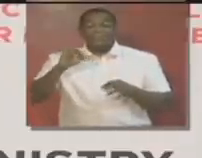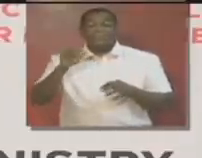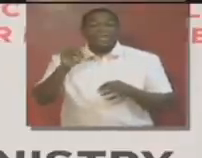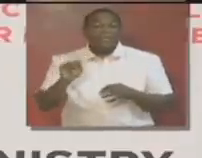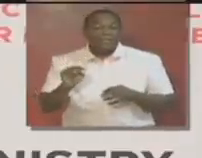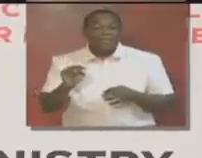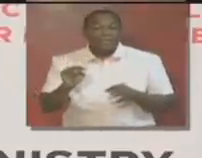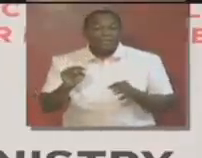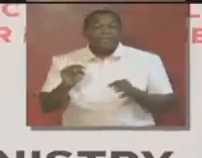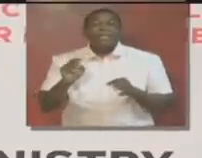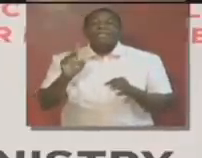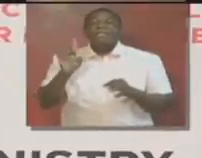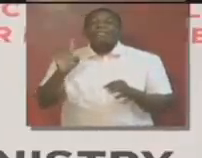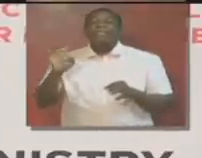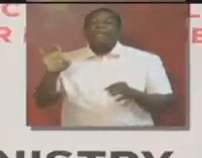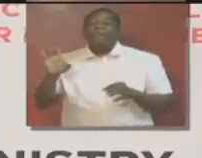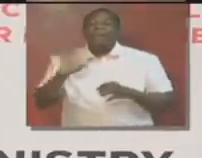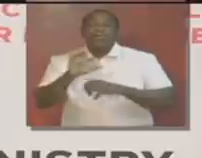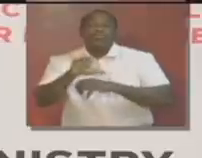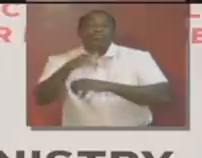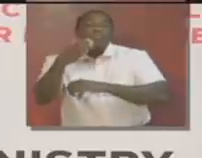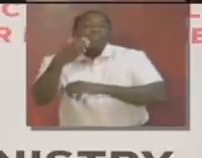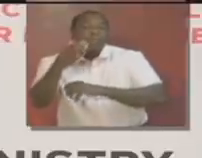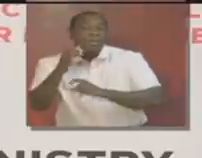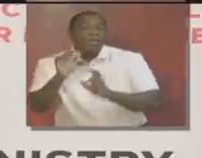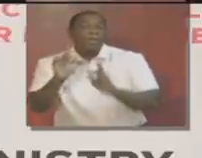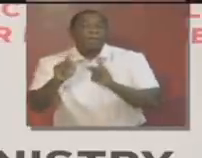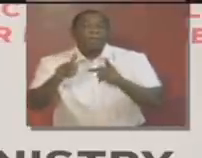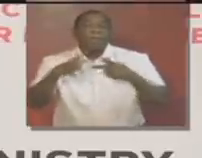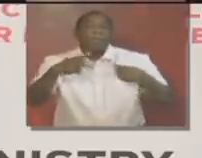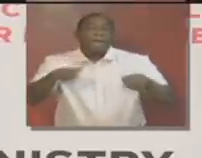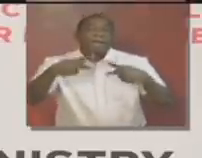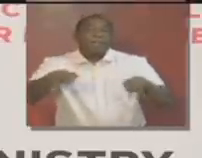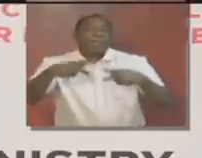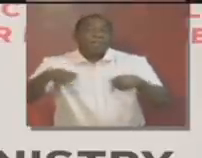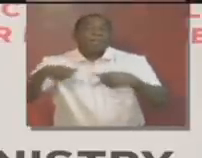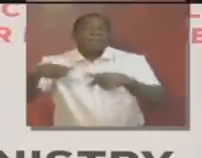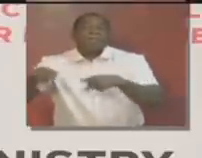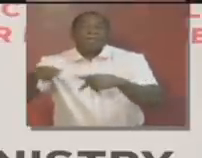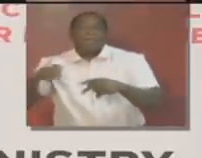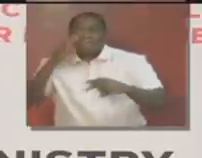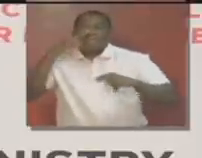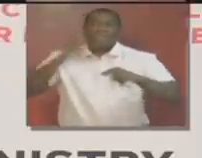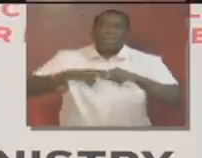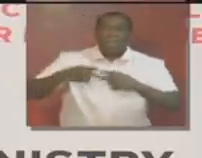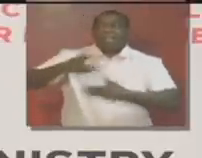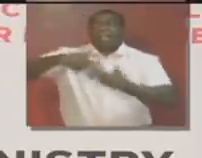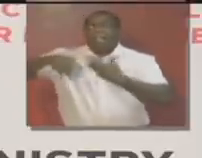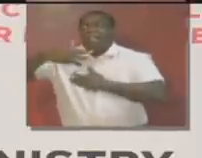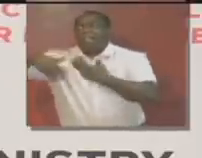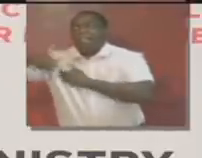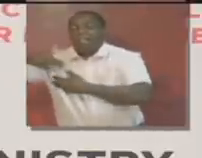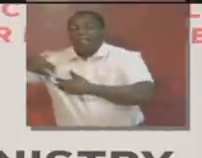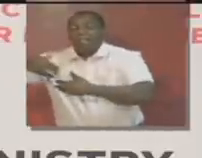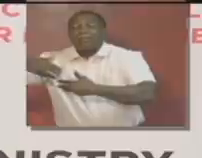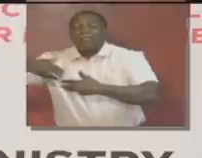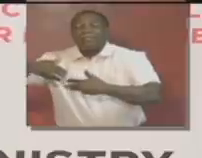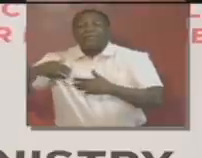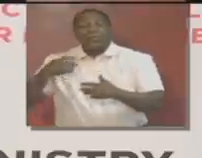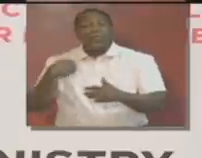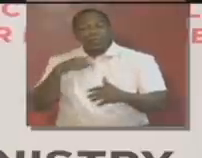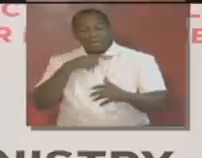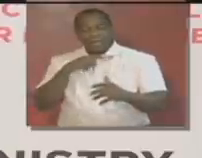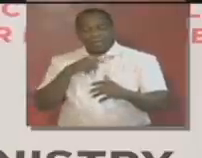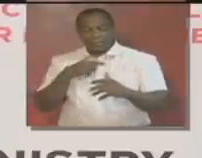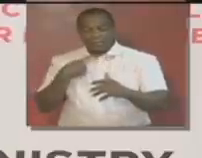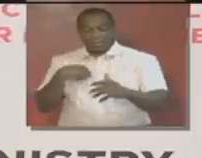season may have contributed to a temporary rise that we noted. It was a small rise, but it was still a